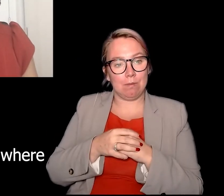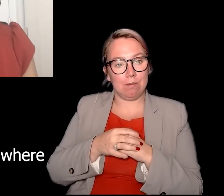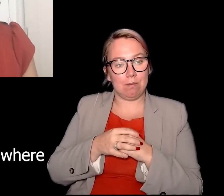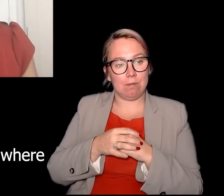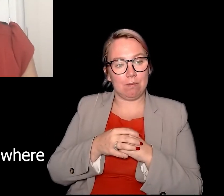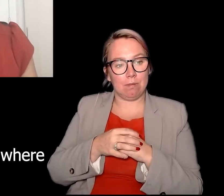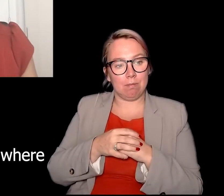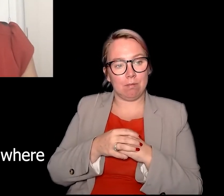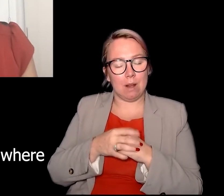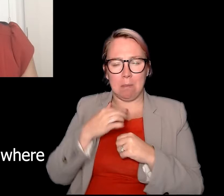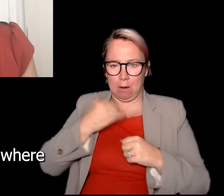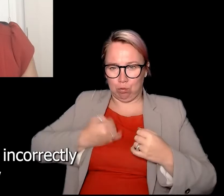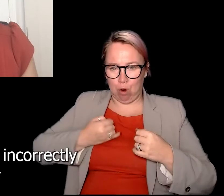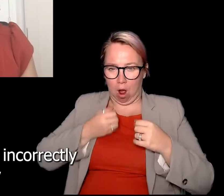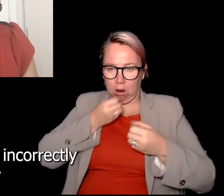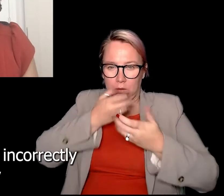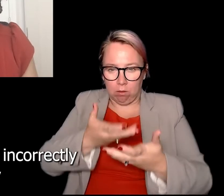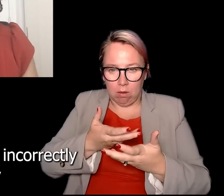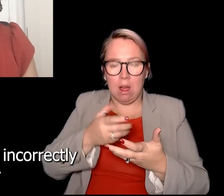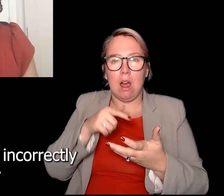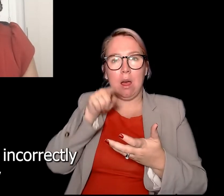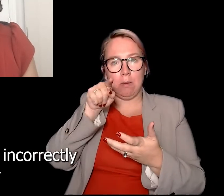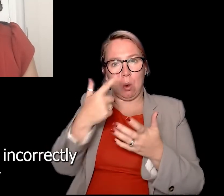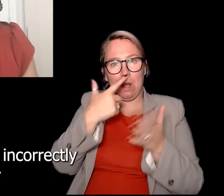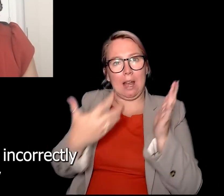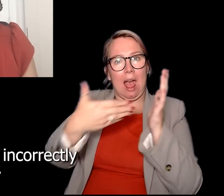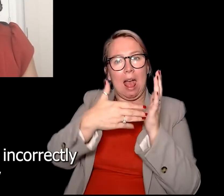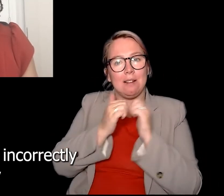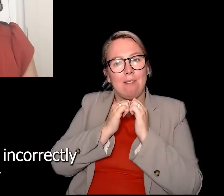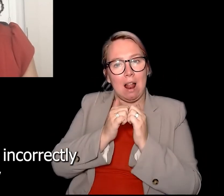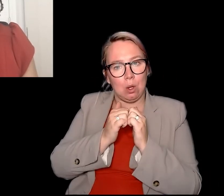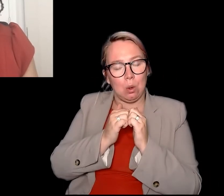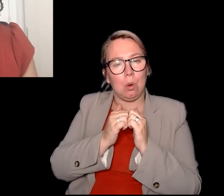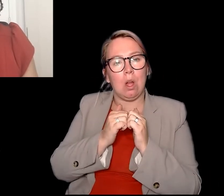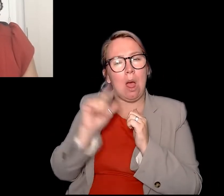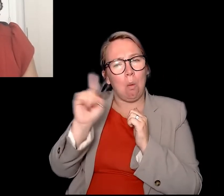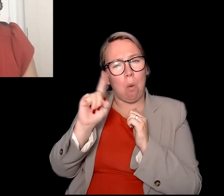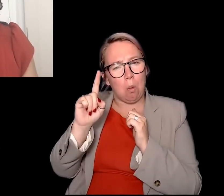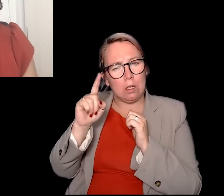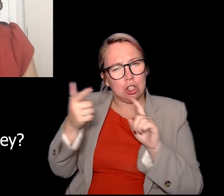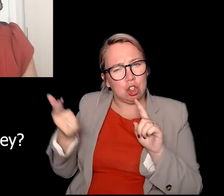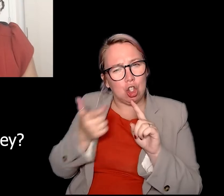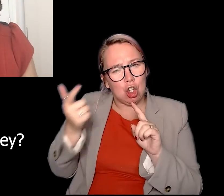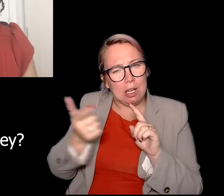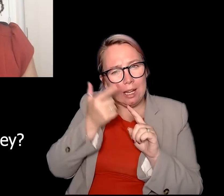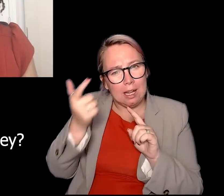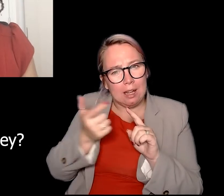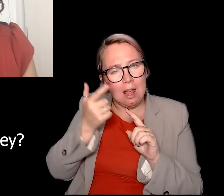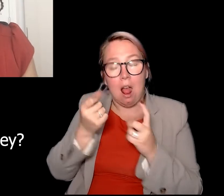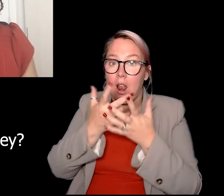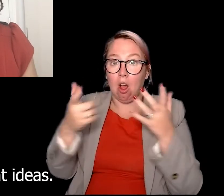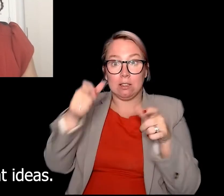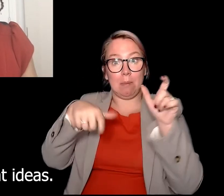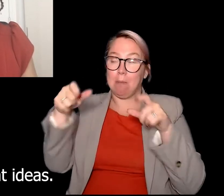like, you found, and I don't want to paraphrase incorrectly, but where effectively you could add value. But what was